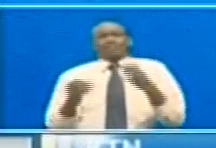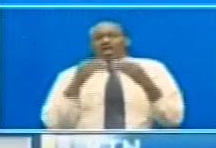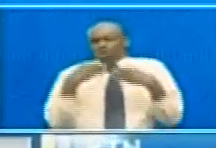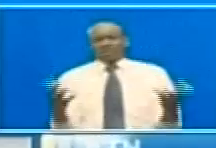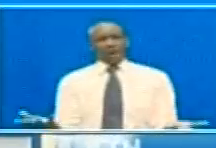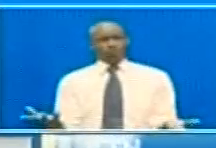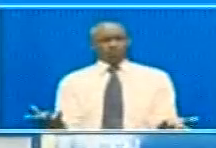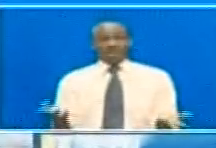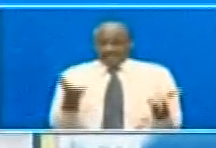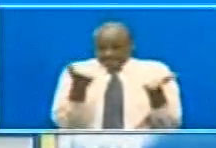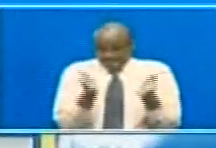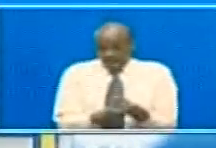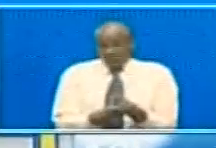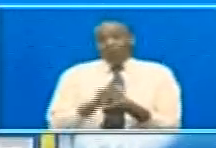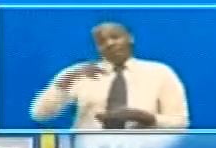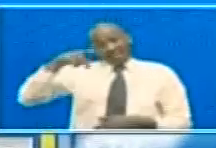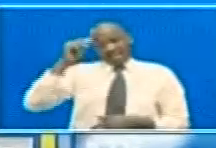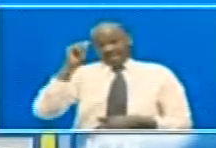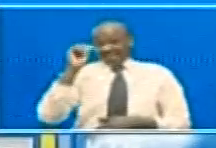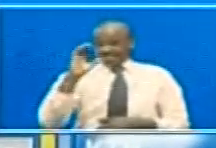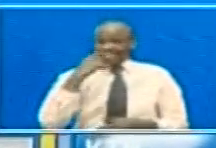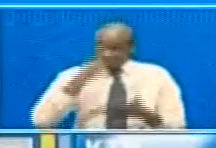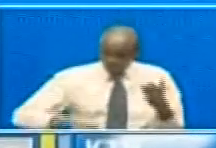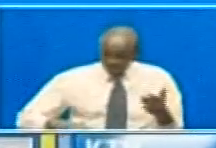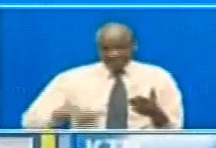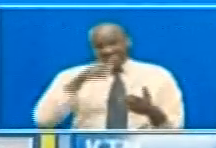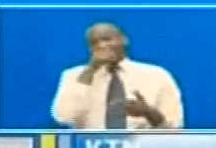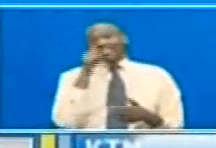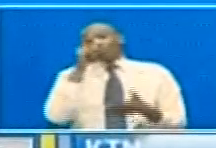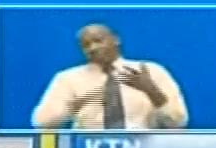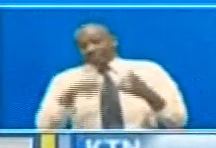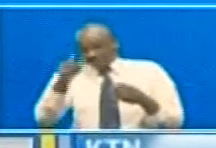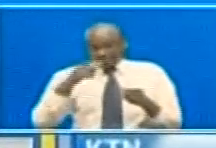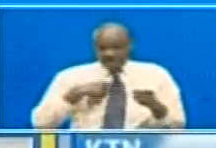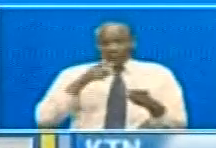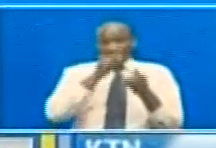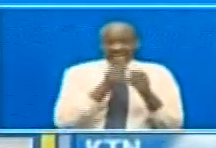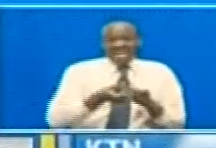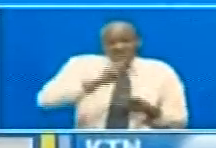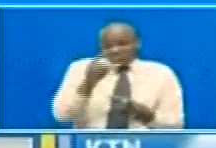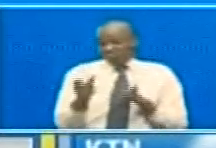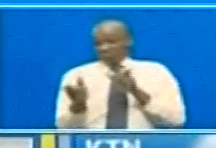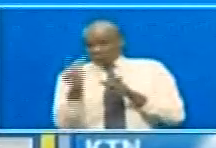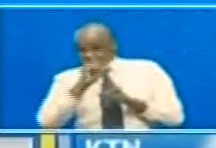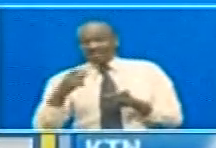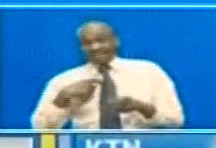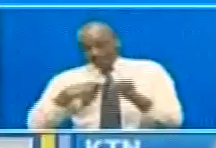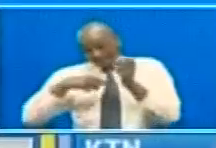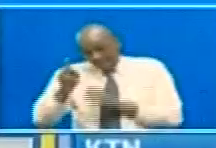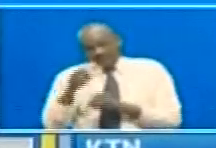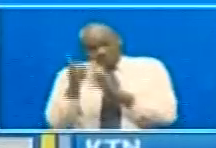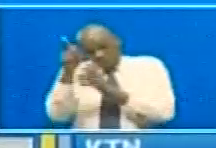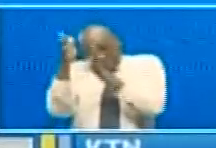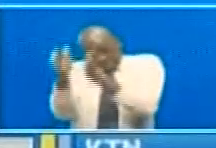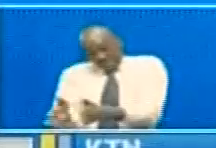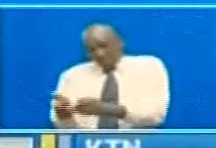According to a recent report by the Parliamentary Accounts Committee, the secret is in inflating the cost of tenders, single sourcing products from a pre-selected vendor,